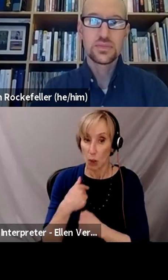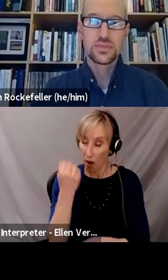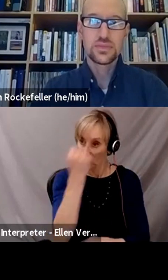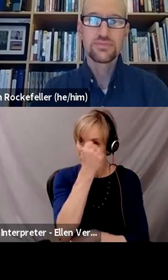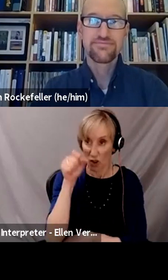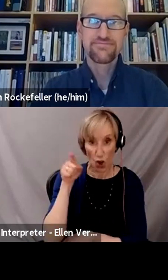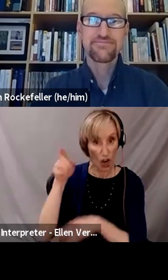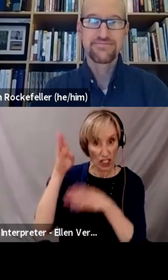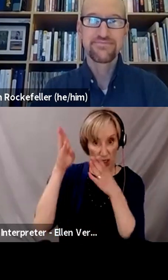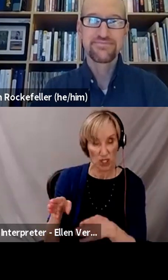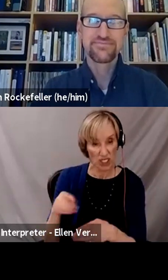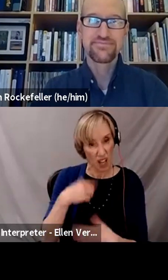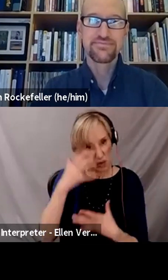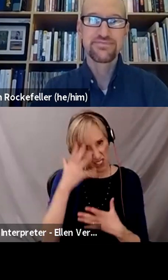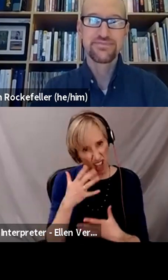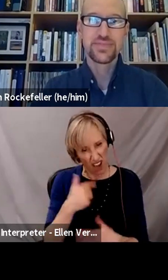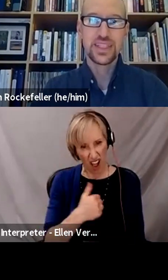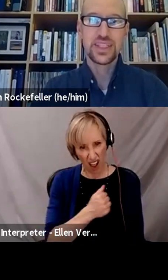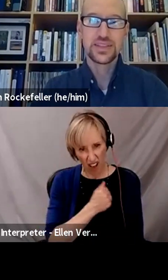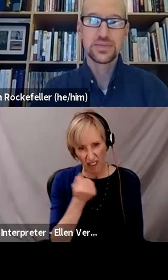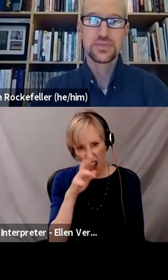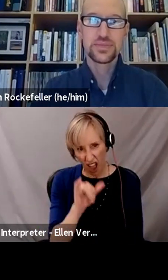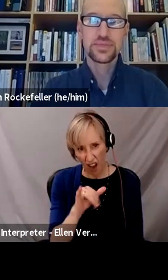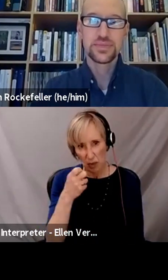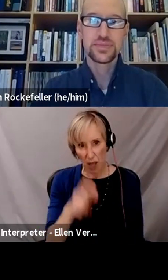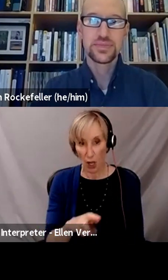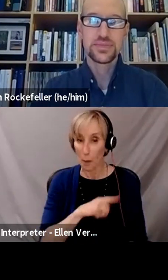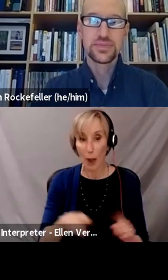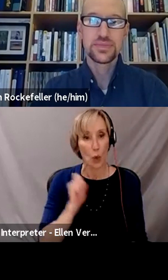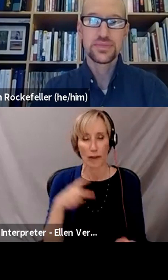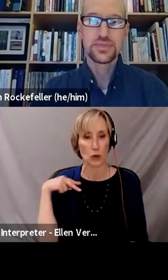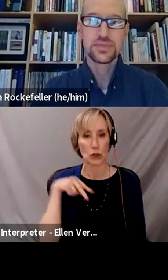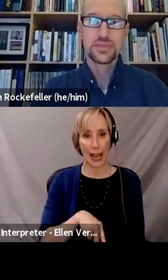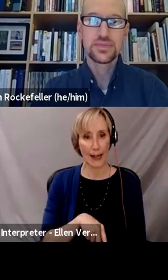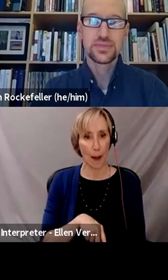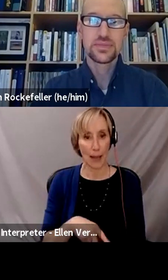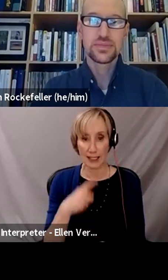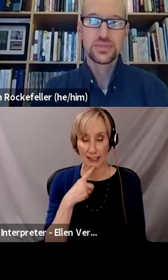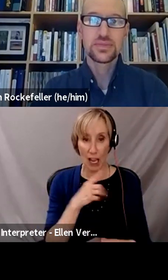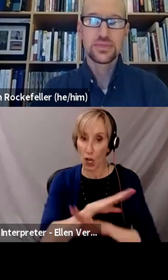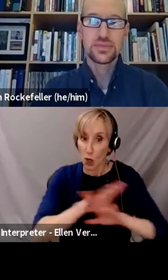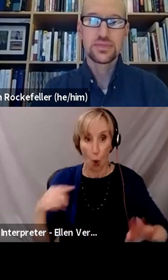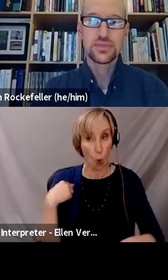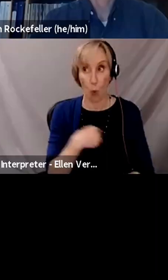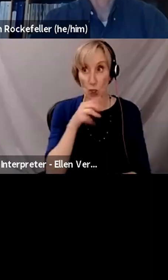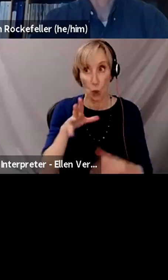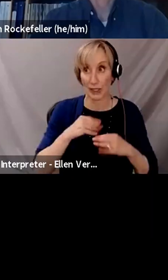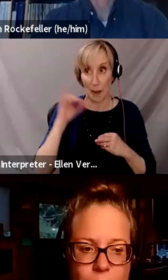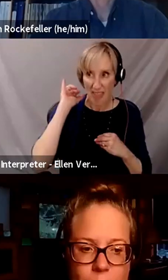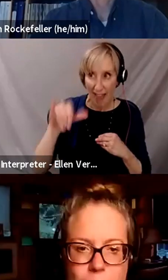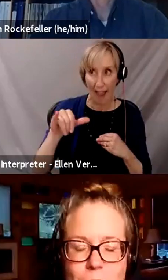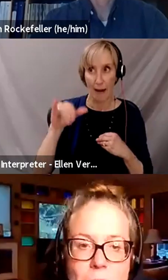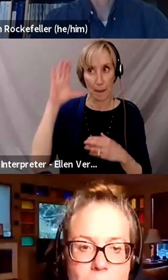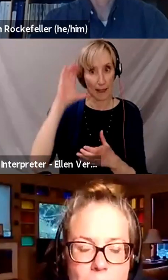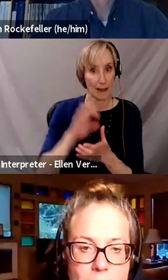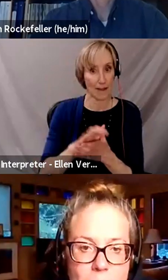loved Harry Potter, like I said, but you have to take a stance and you have to have this kind of zero tolerance policy when it comes to being